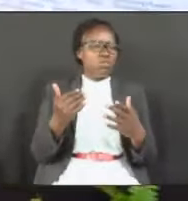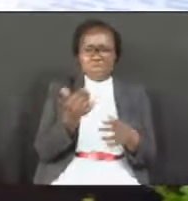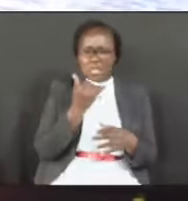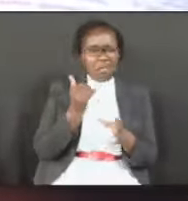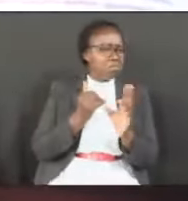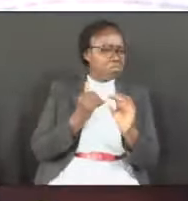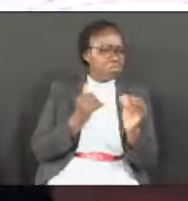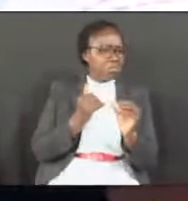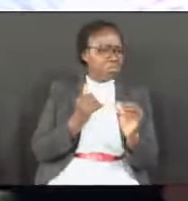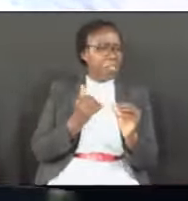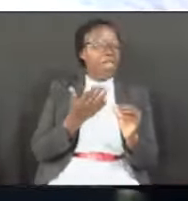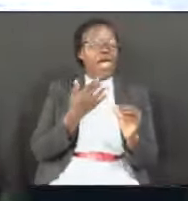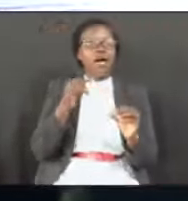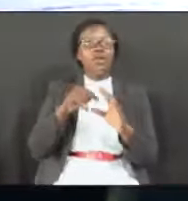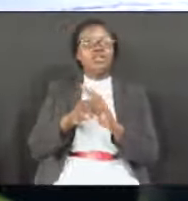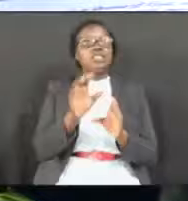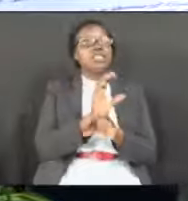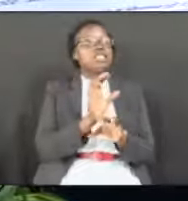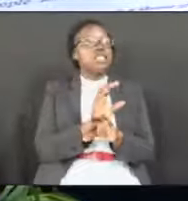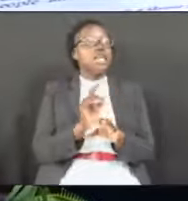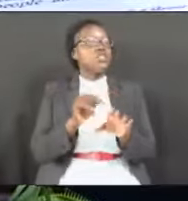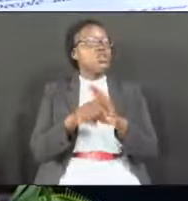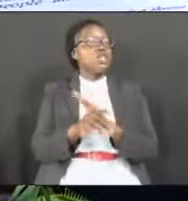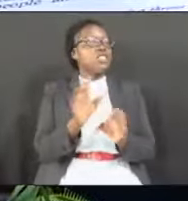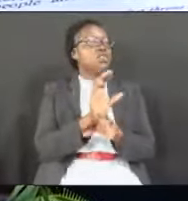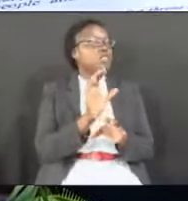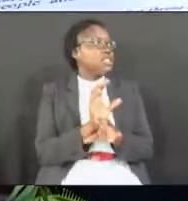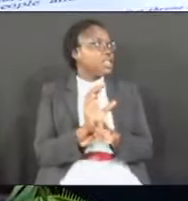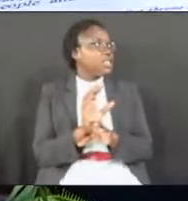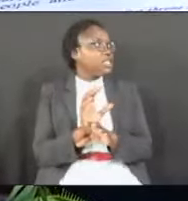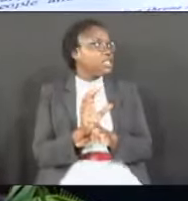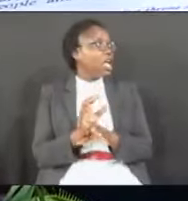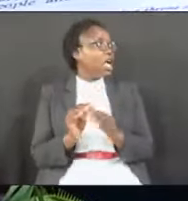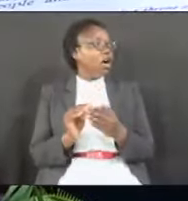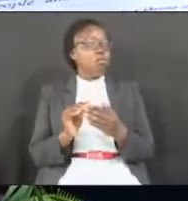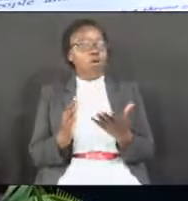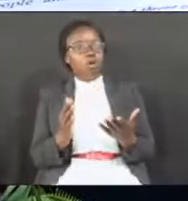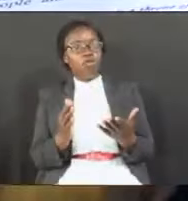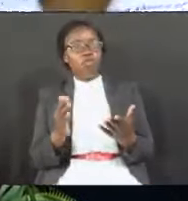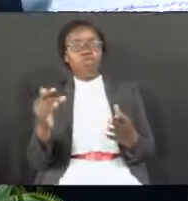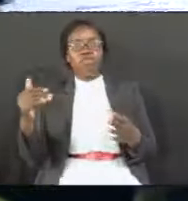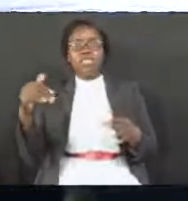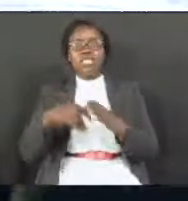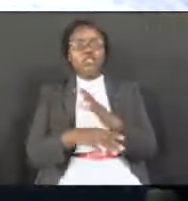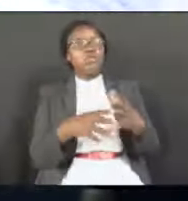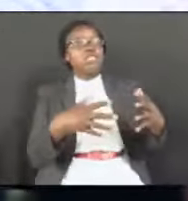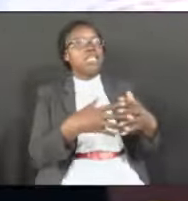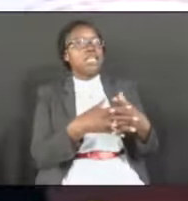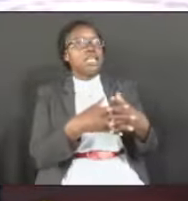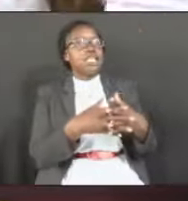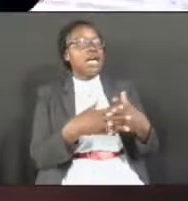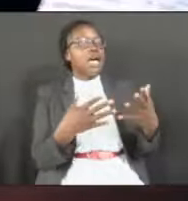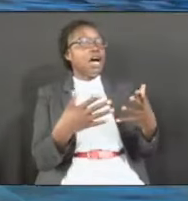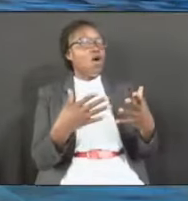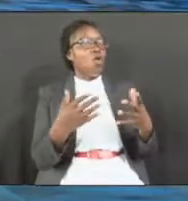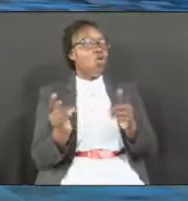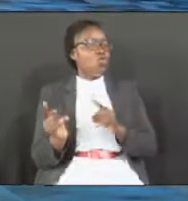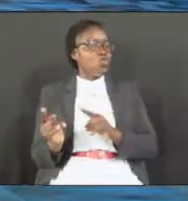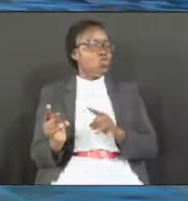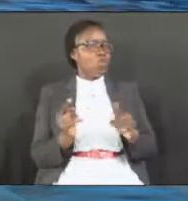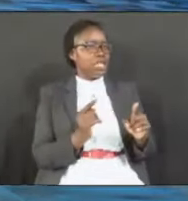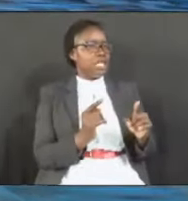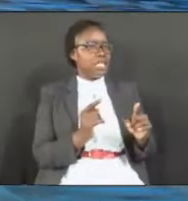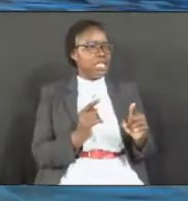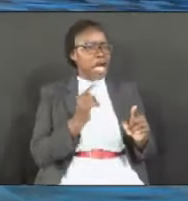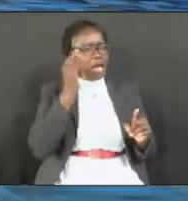will walk to that church, and as you come into the church, you walk through the gates, since you came, it settles in your